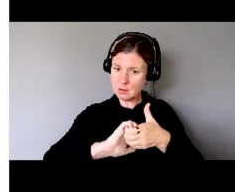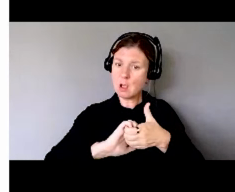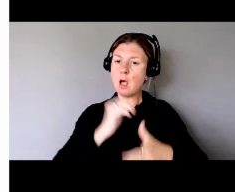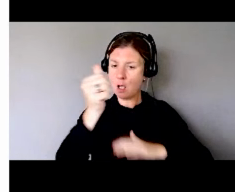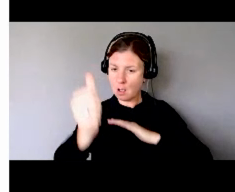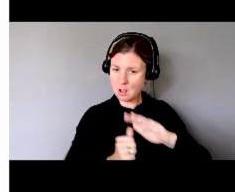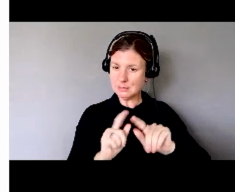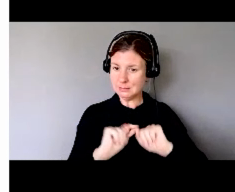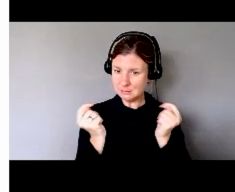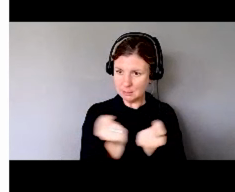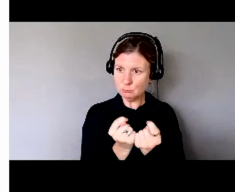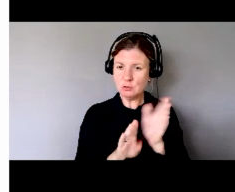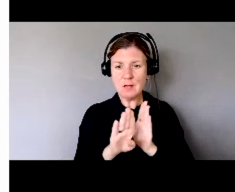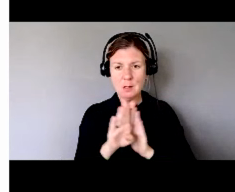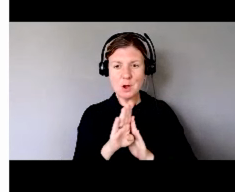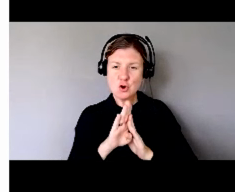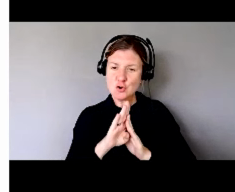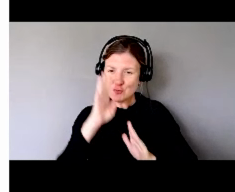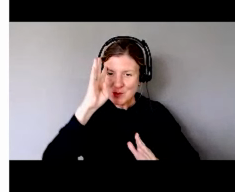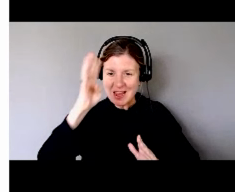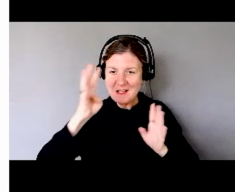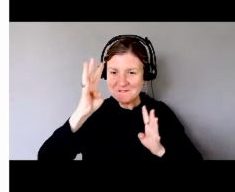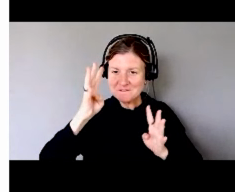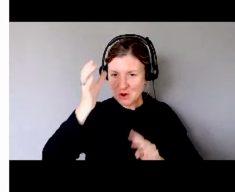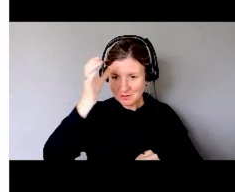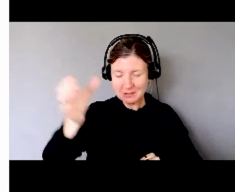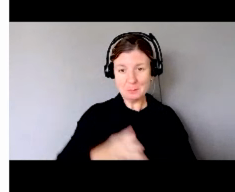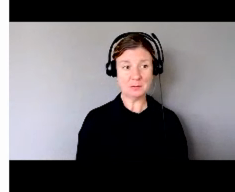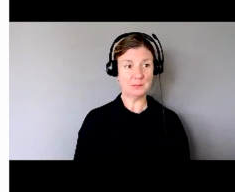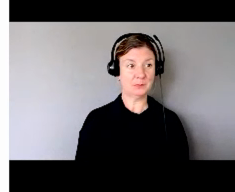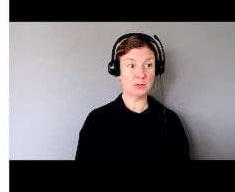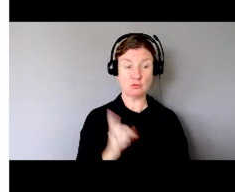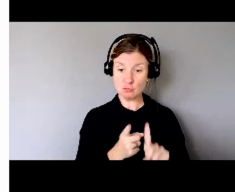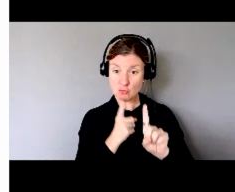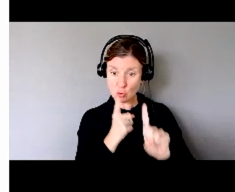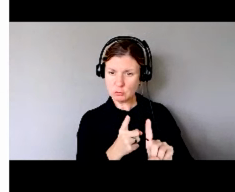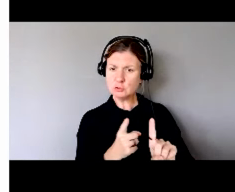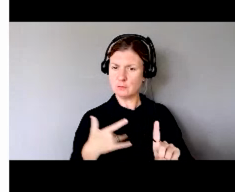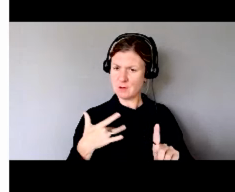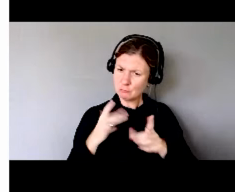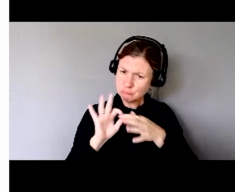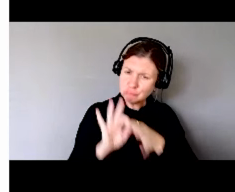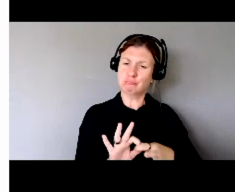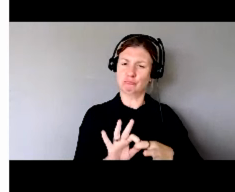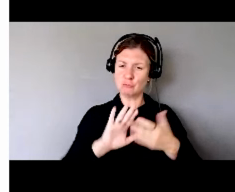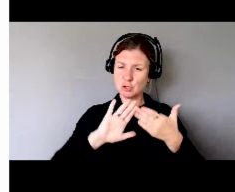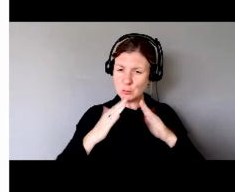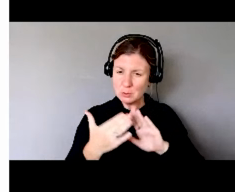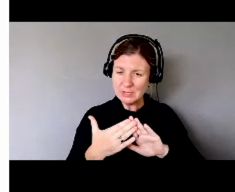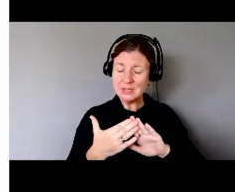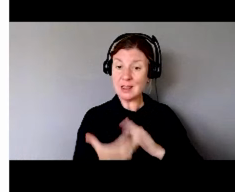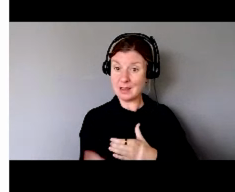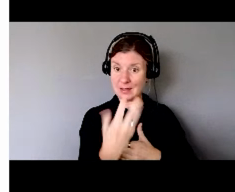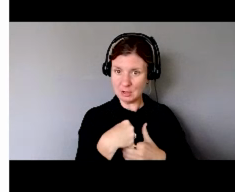a creative concept, who can center community engagement as a part of how